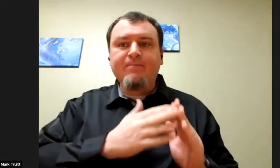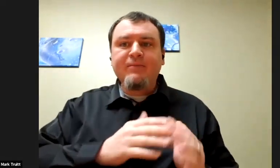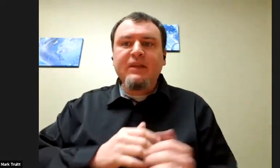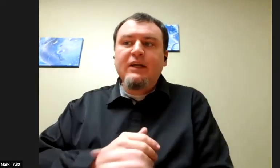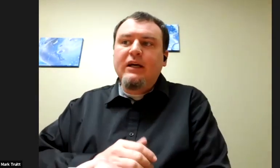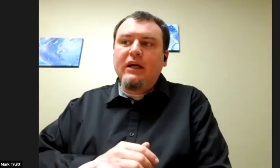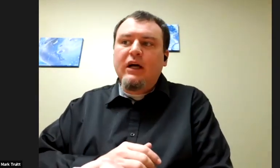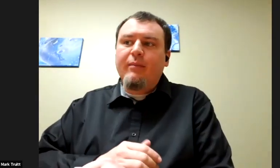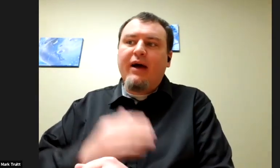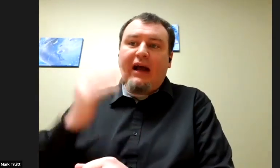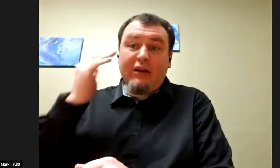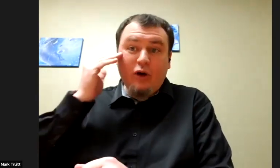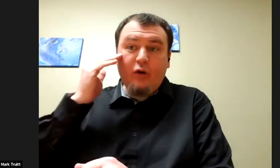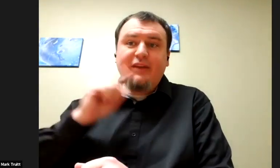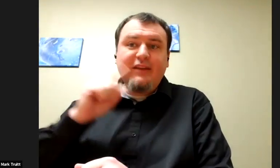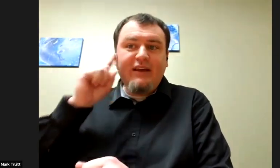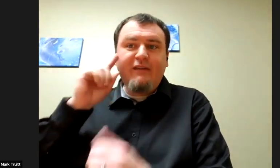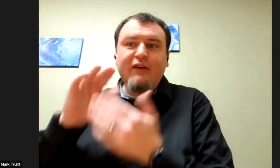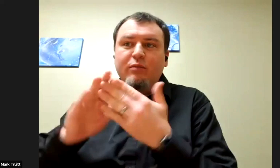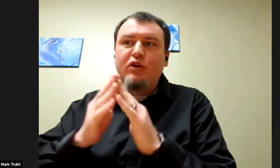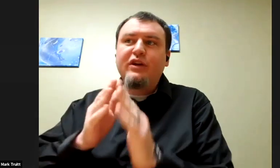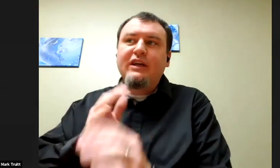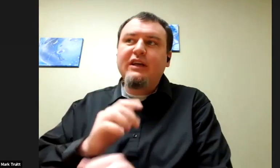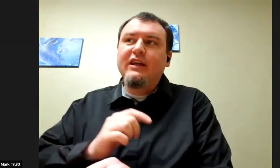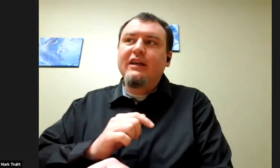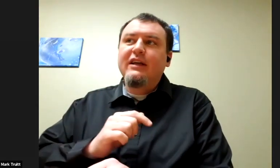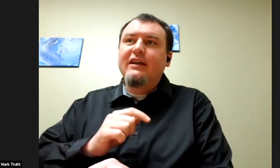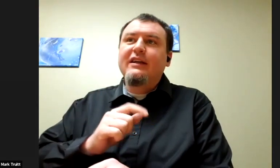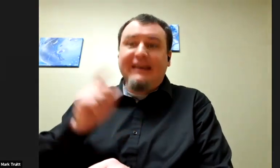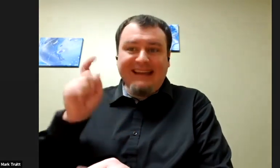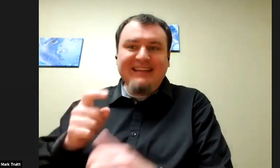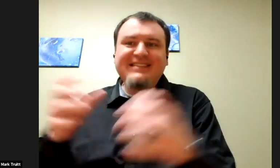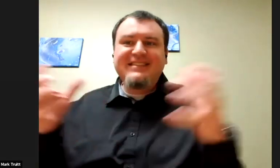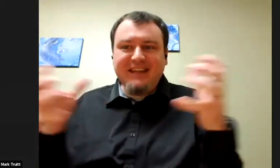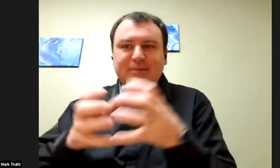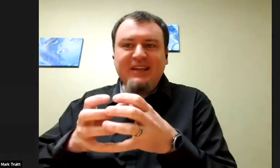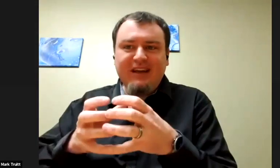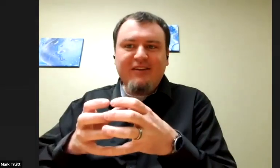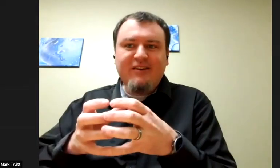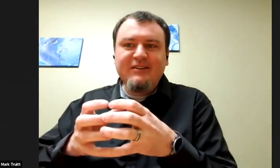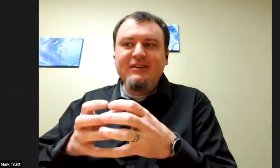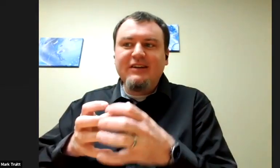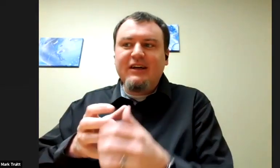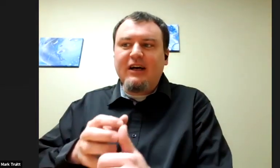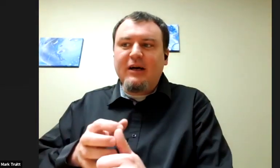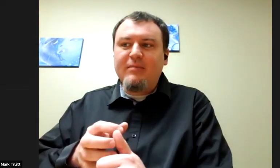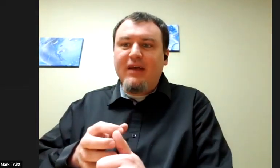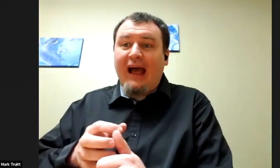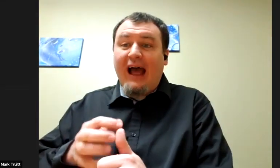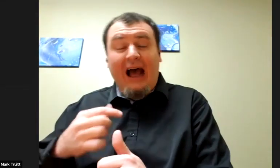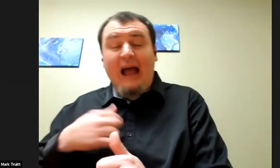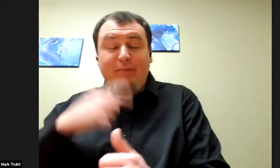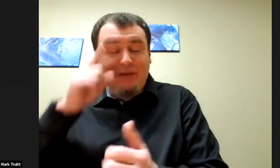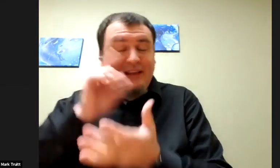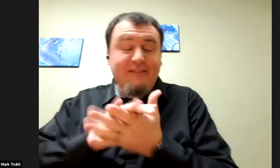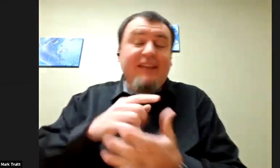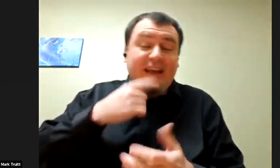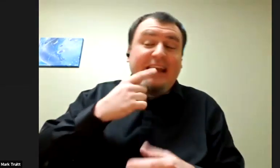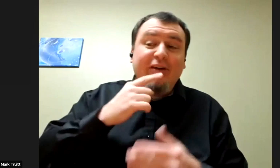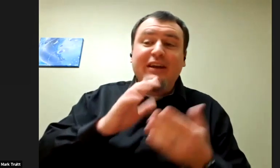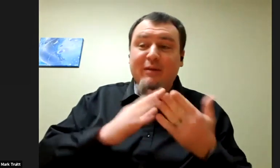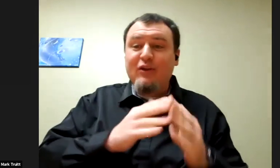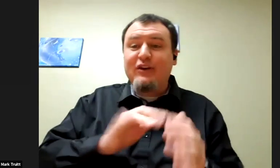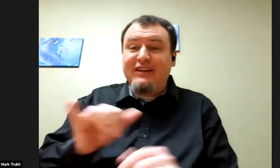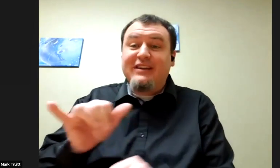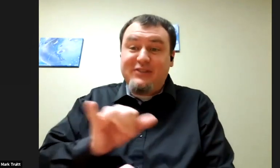community. I know that the deaf community needs to come together. I believe that